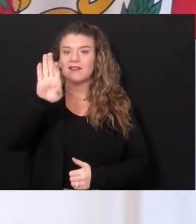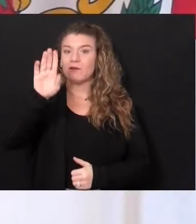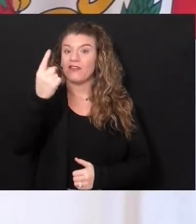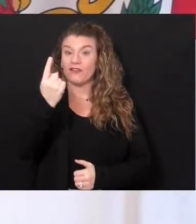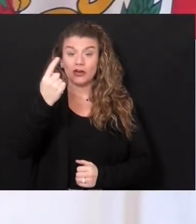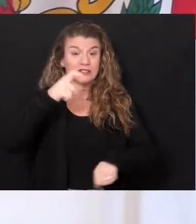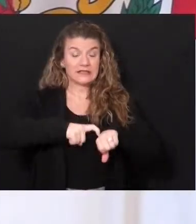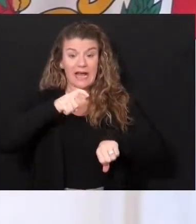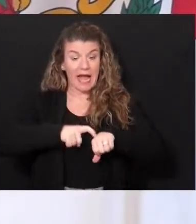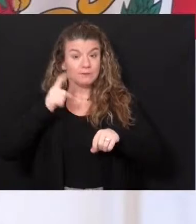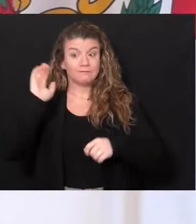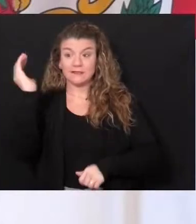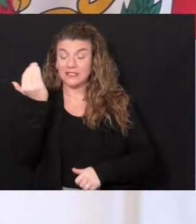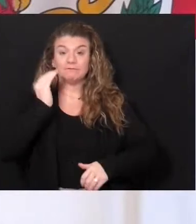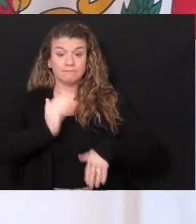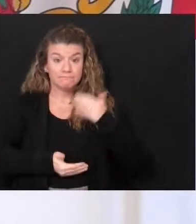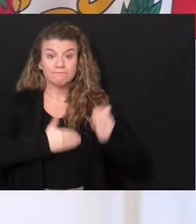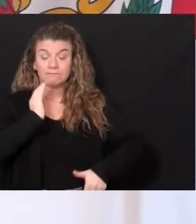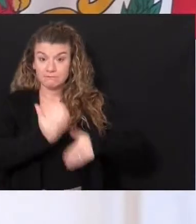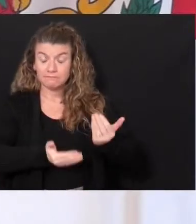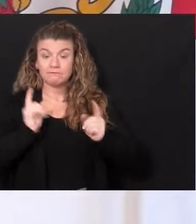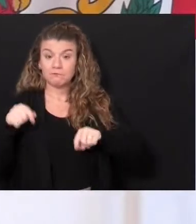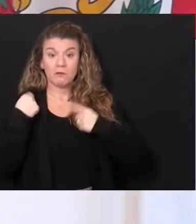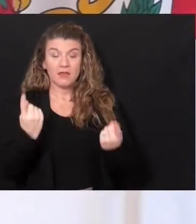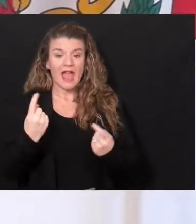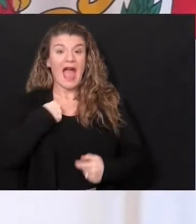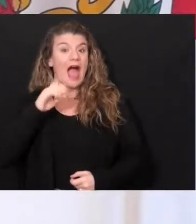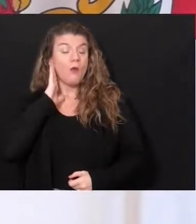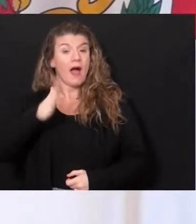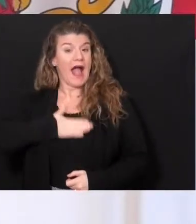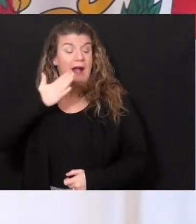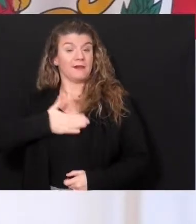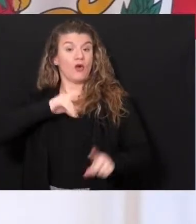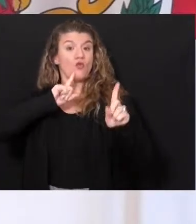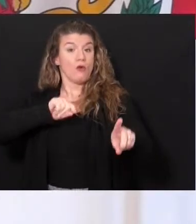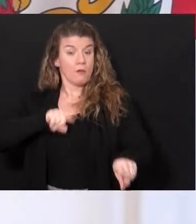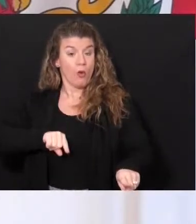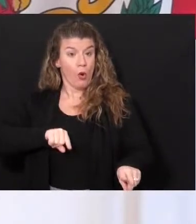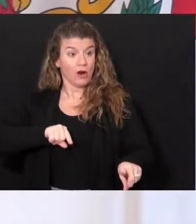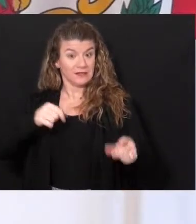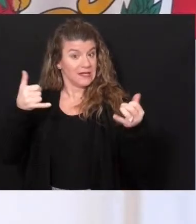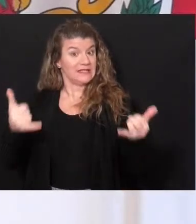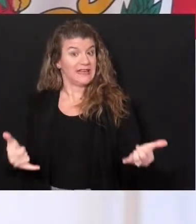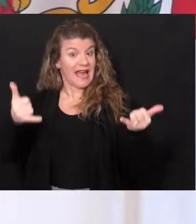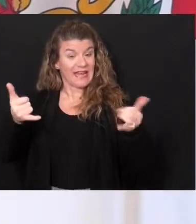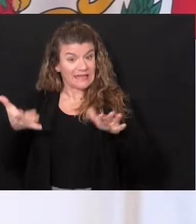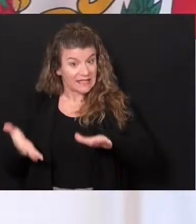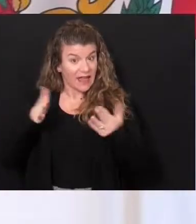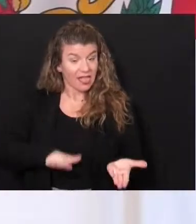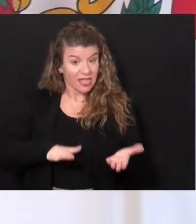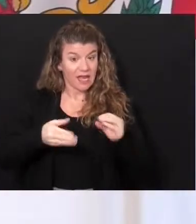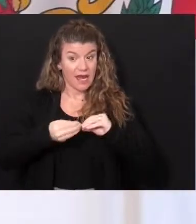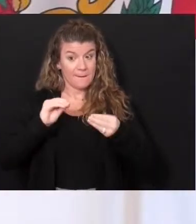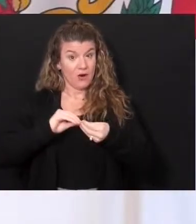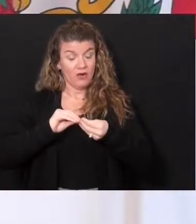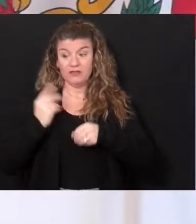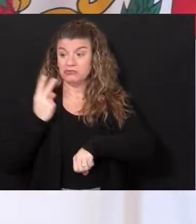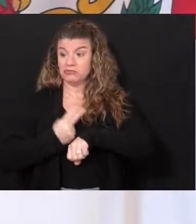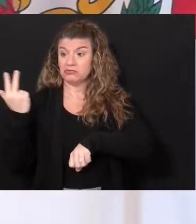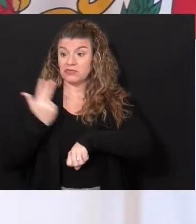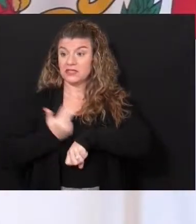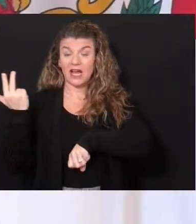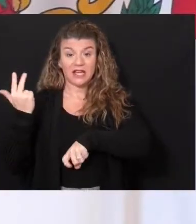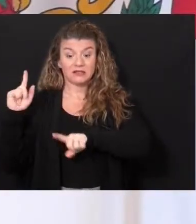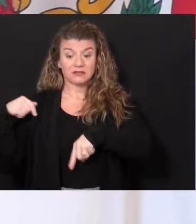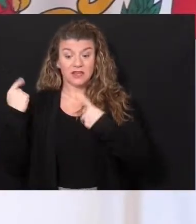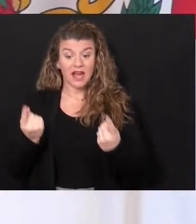very happily report to you that the death toll, from the last 2 or 3 days, and